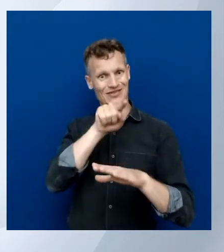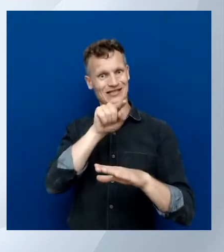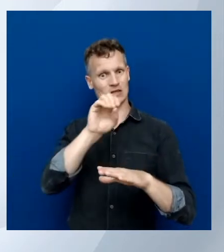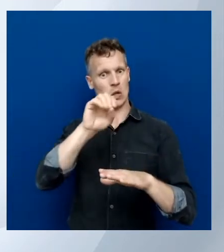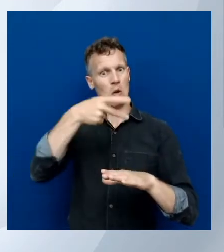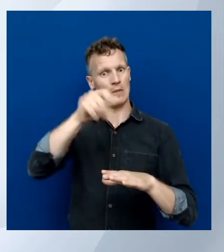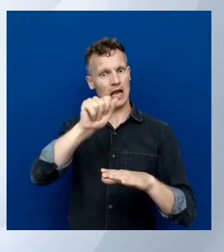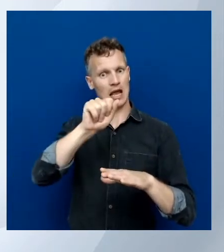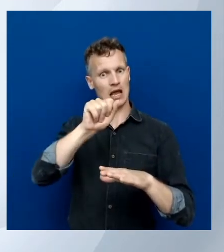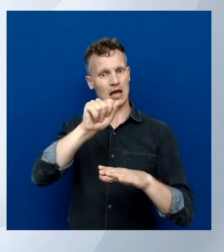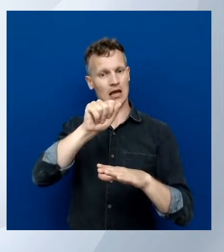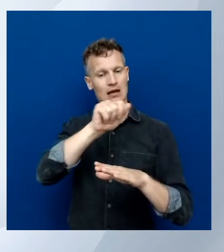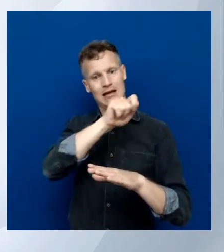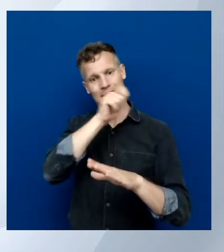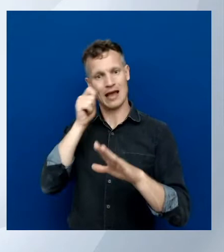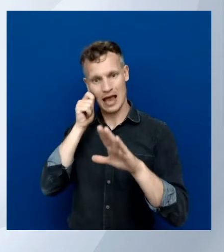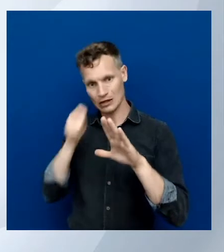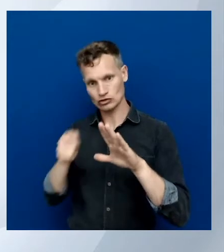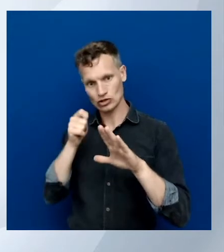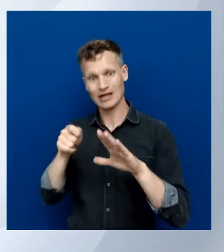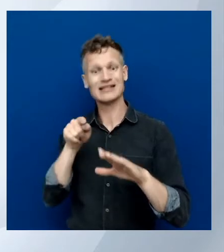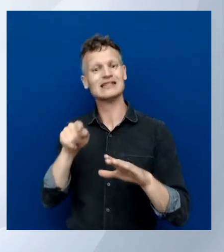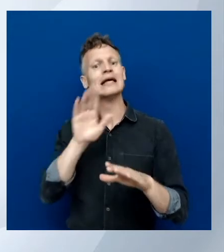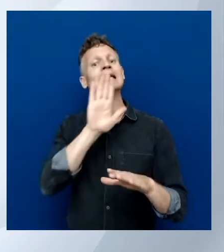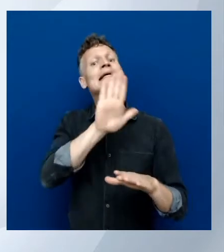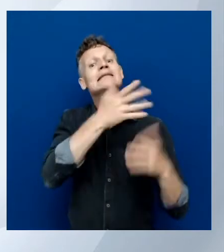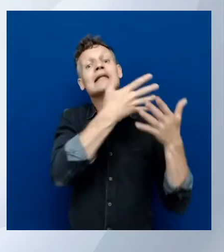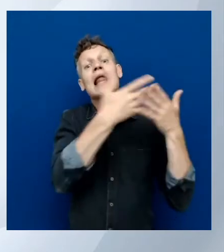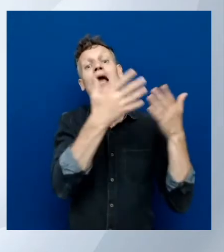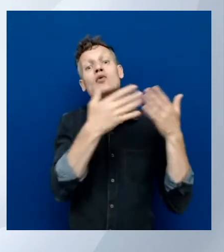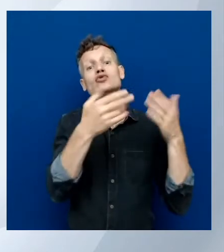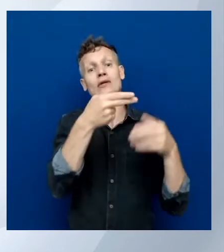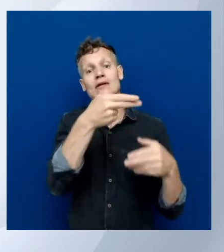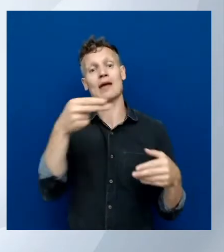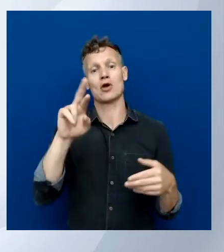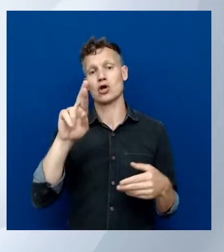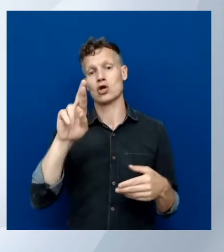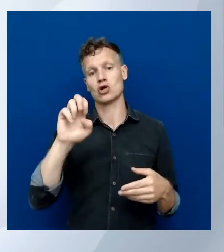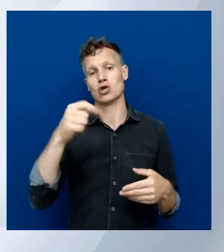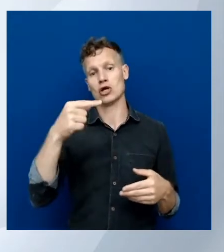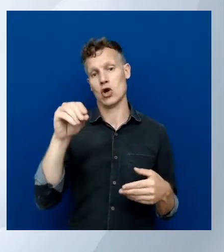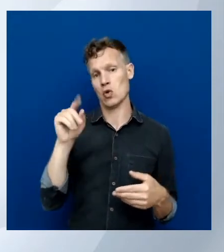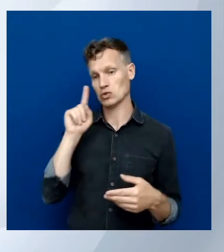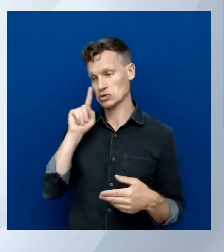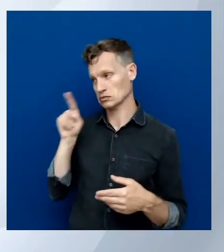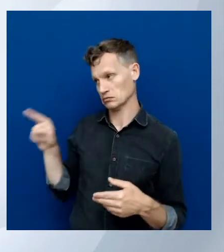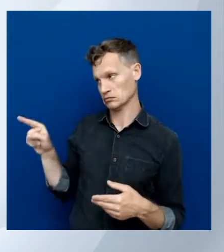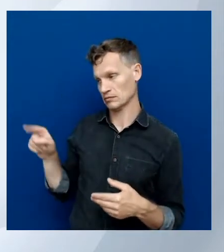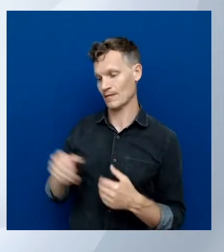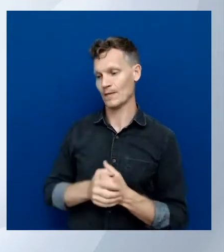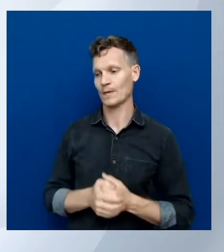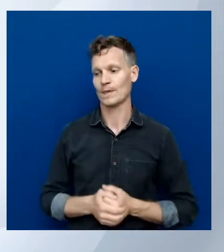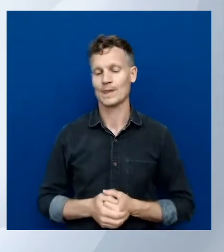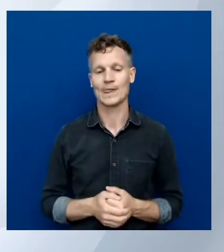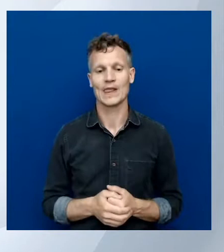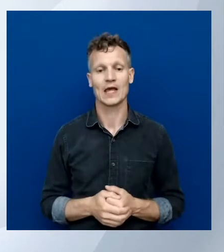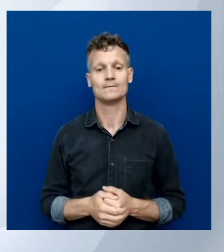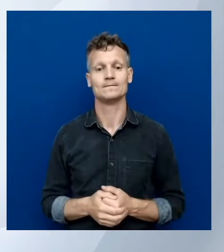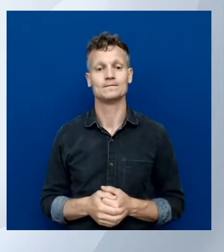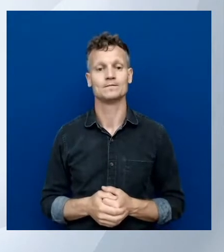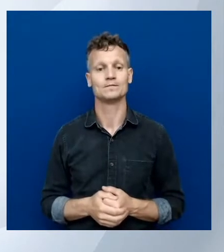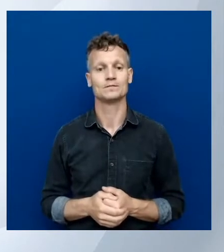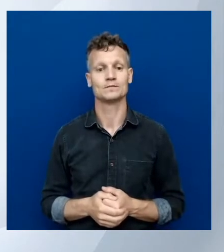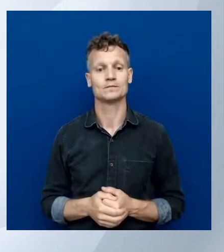a language called Rego. And if you know something about